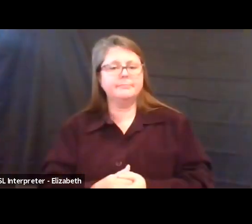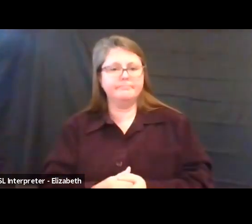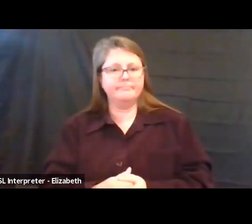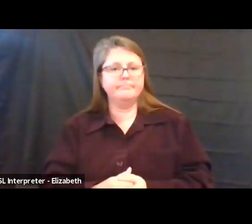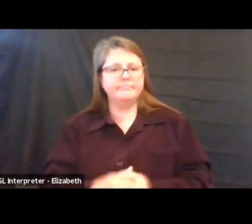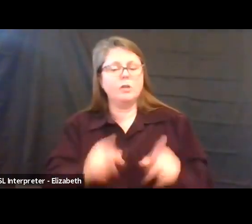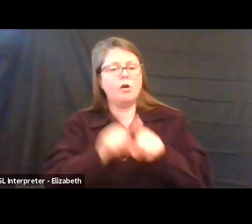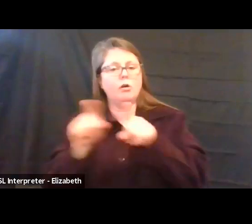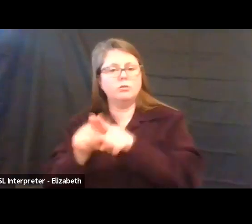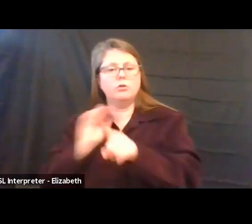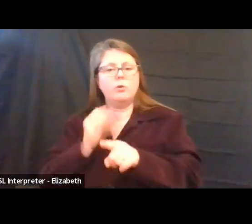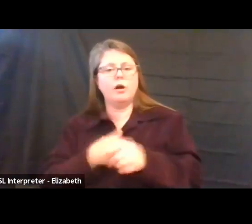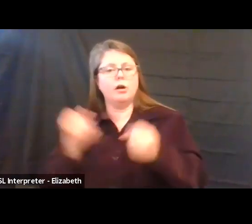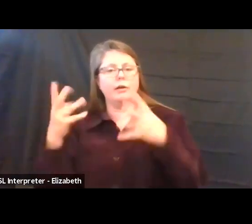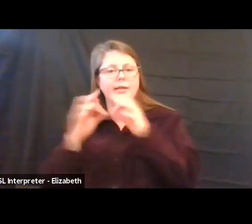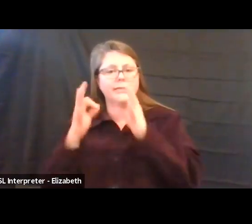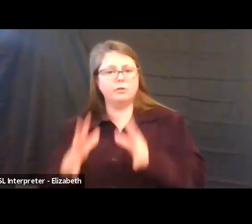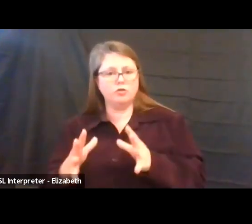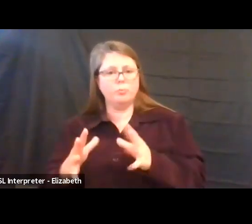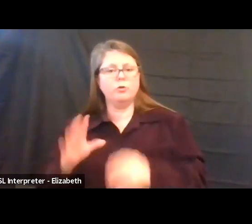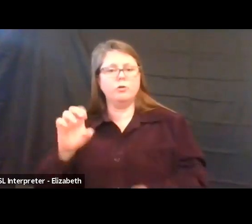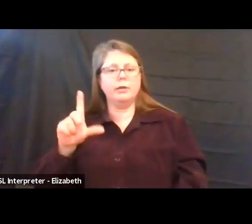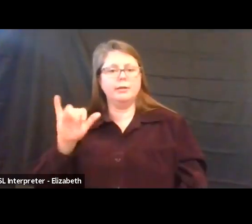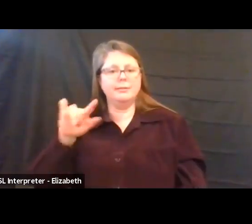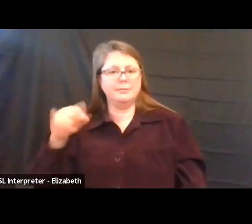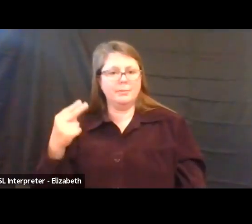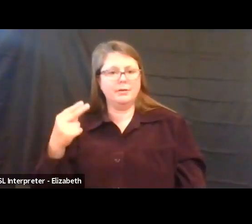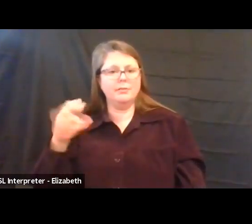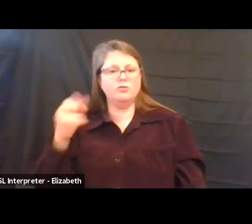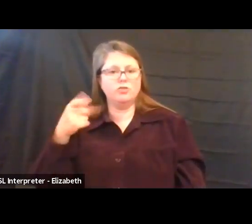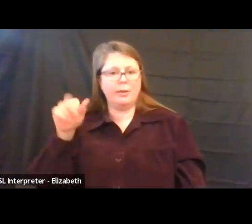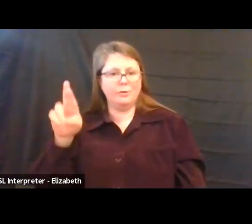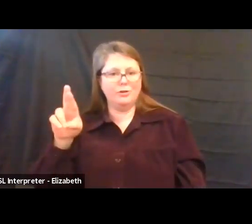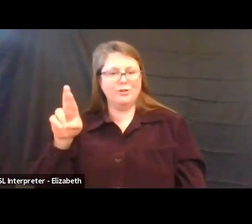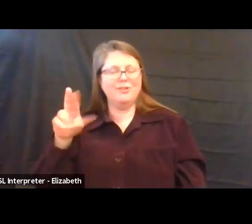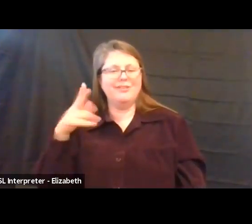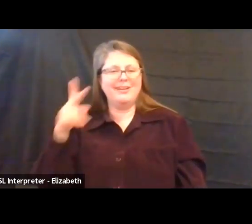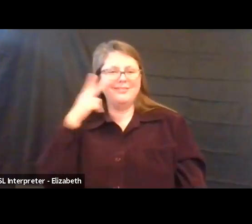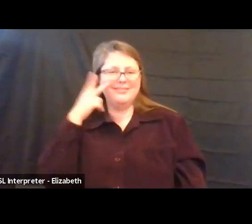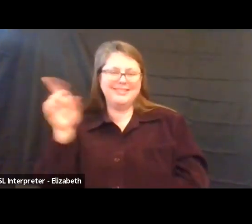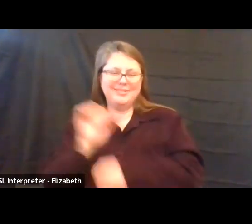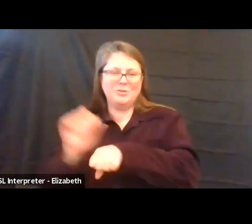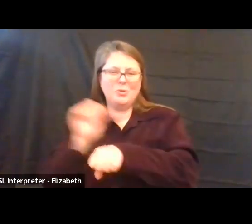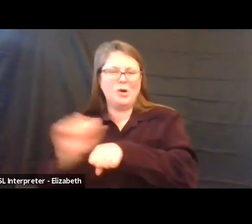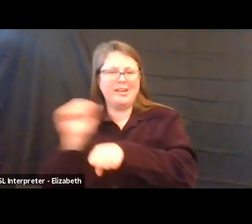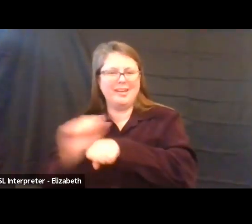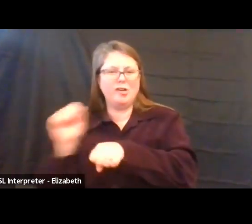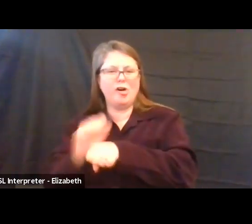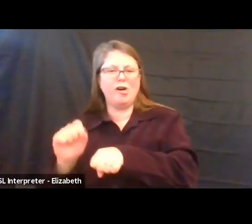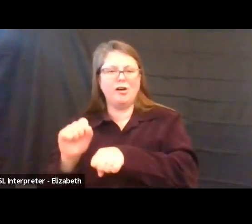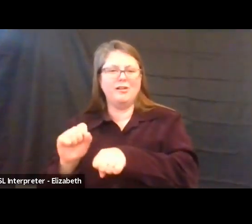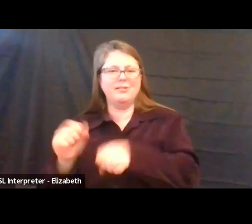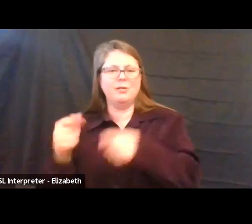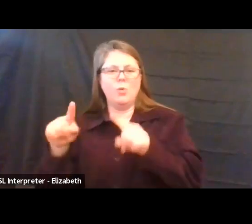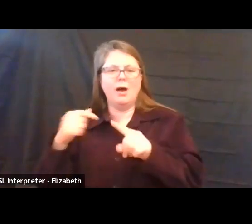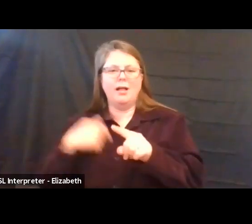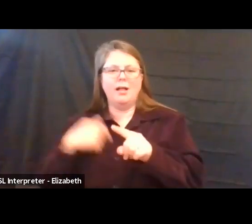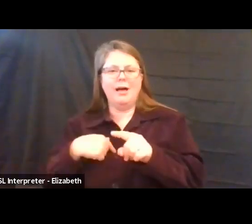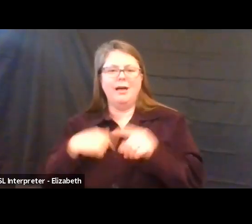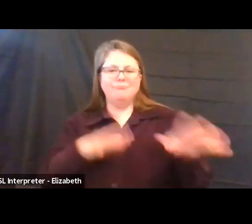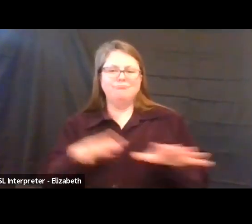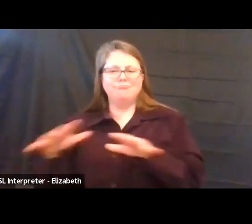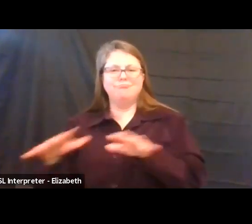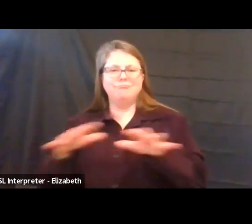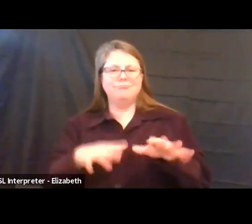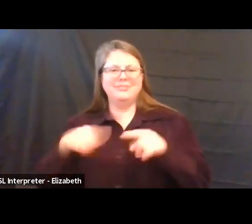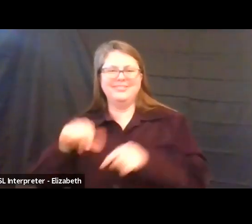ASL interpreter, Elizabeth Schleppler, I've seen you working hard as I've gotten to take time off during the presenters. You never got to take